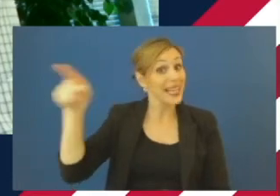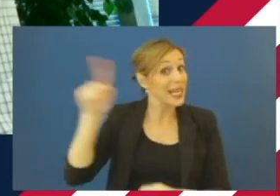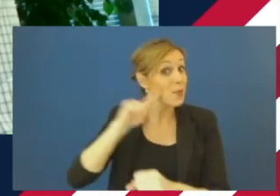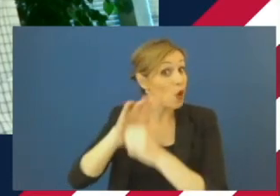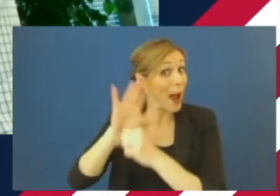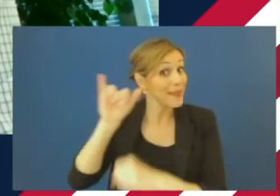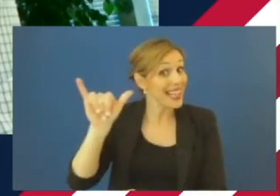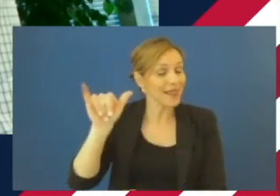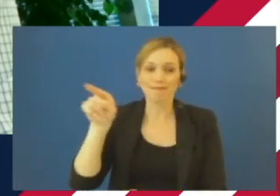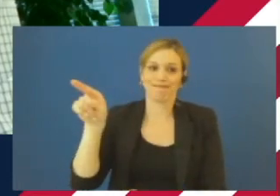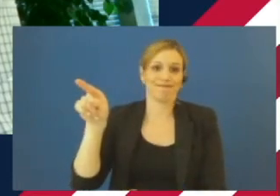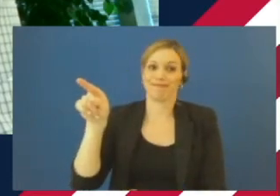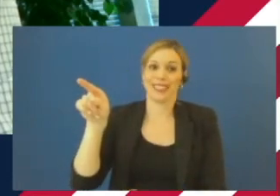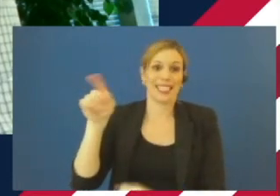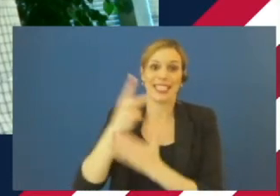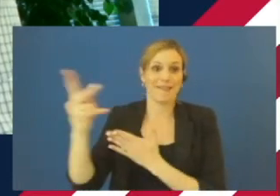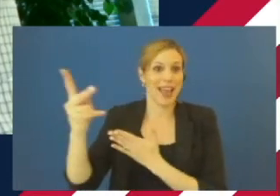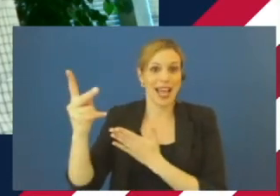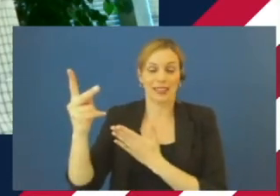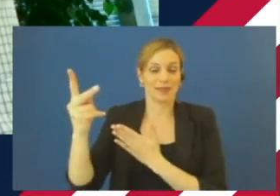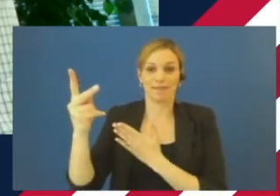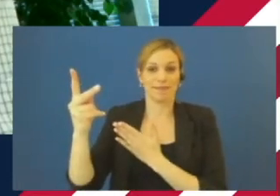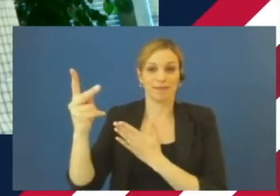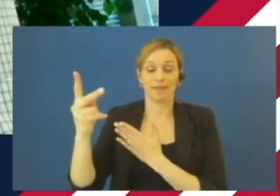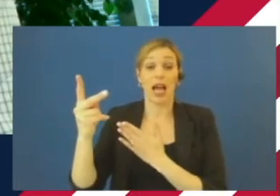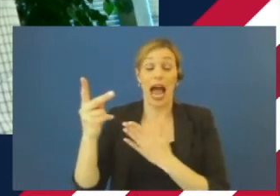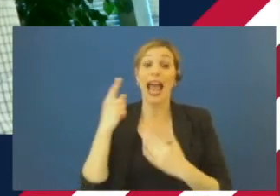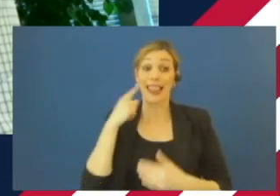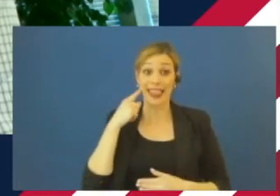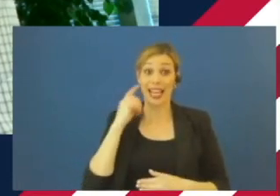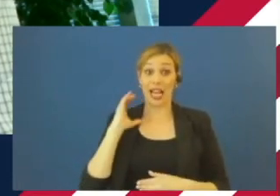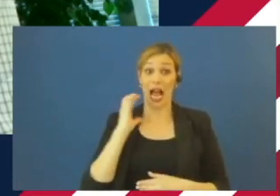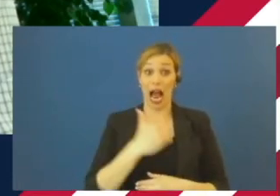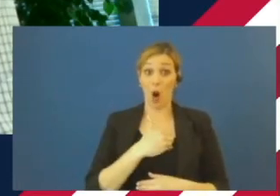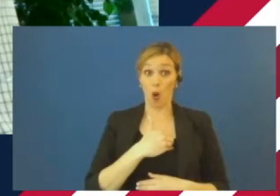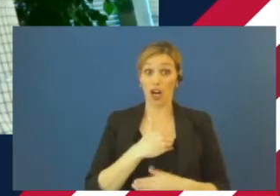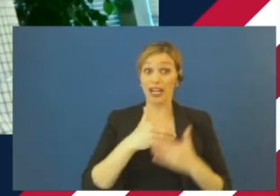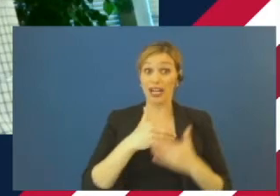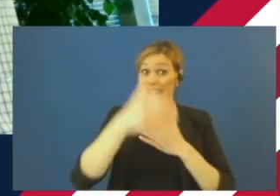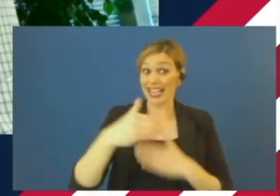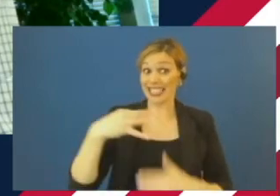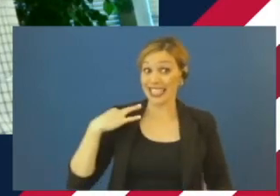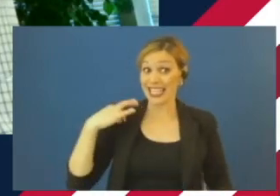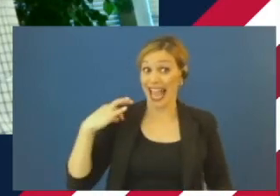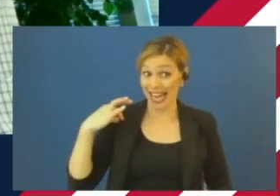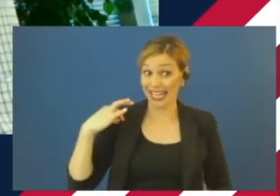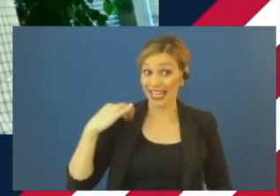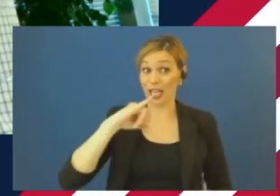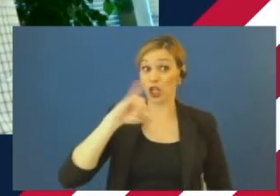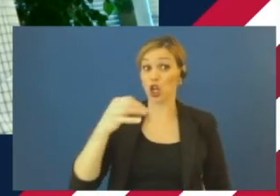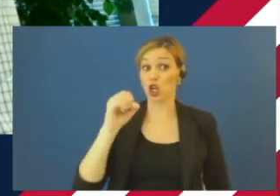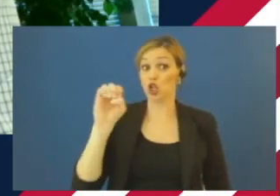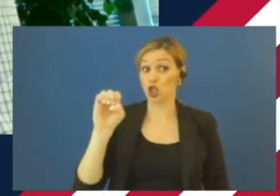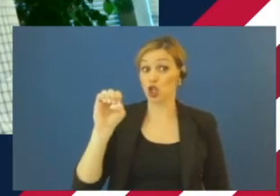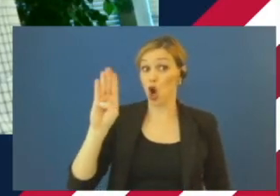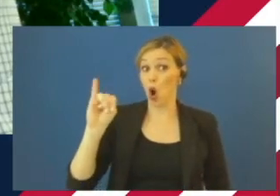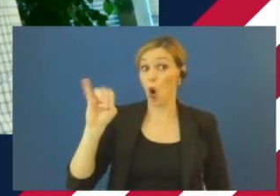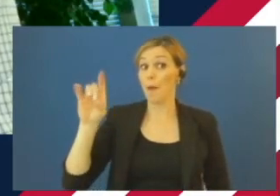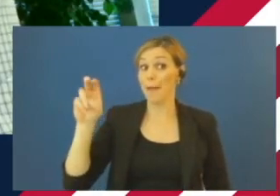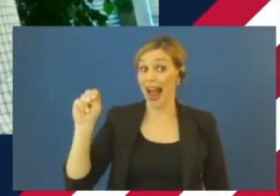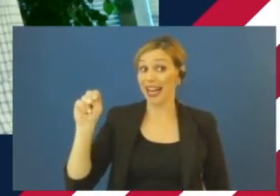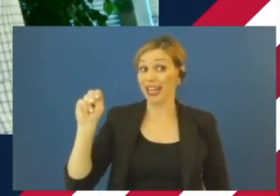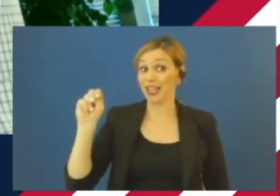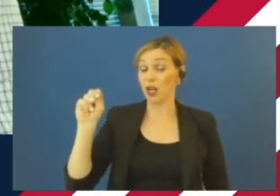can do, and with what a candidate like Joe Biden can do, it can be that bold future and win back the